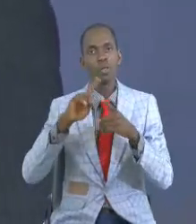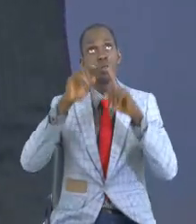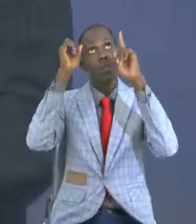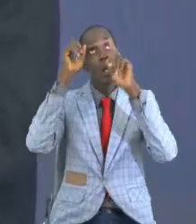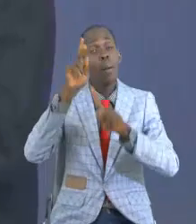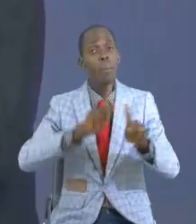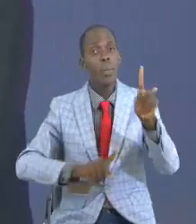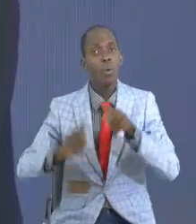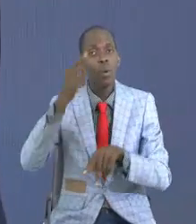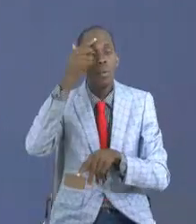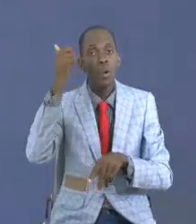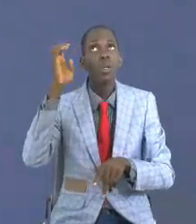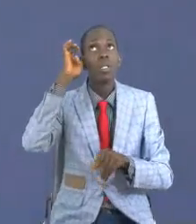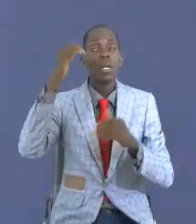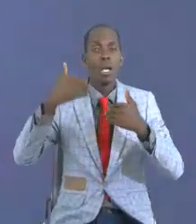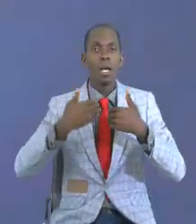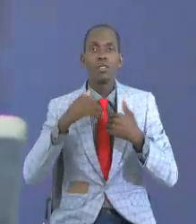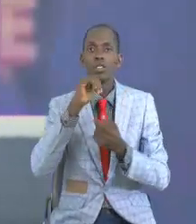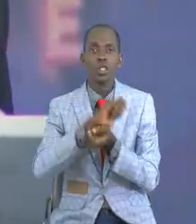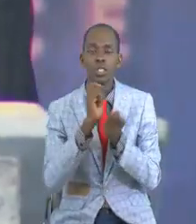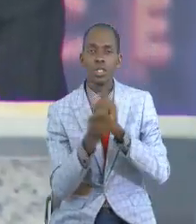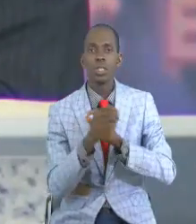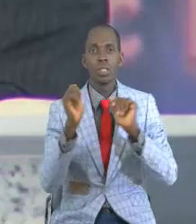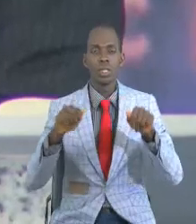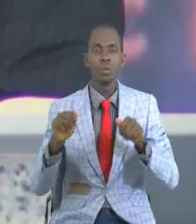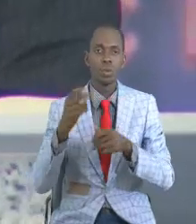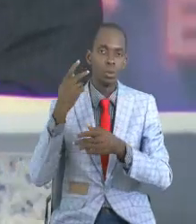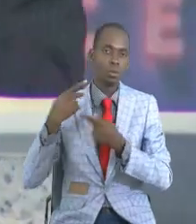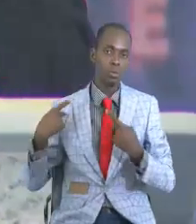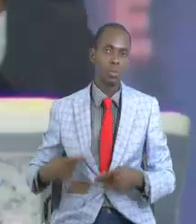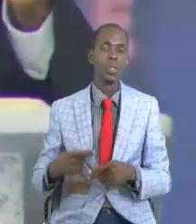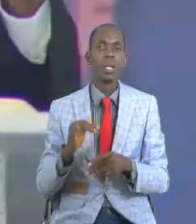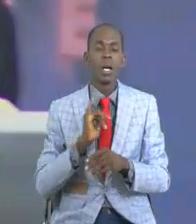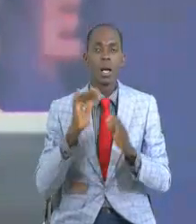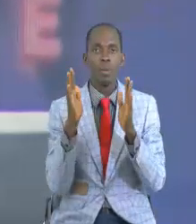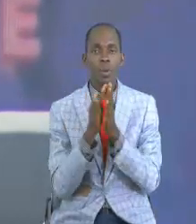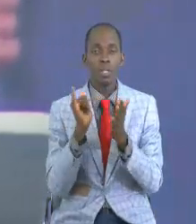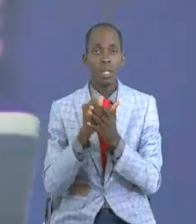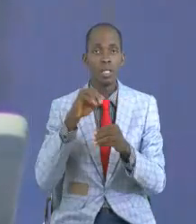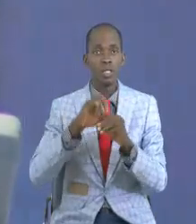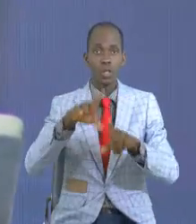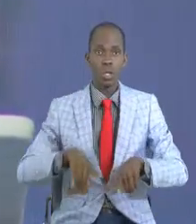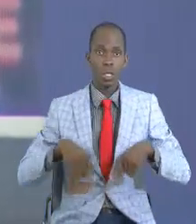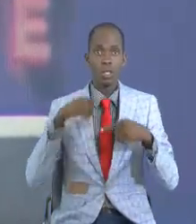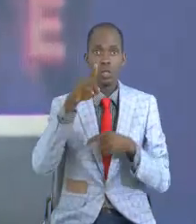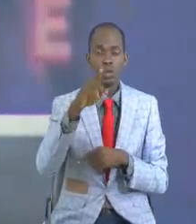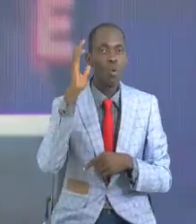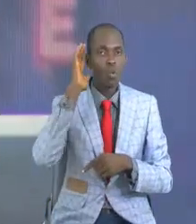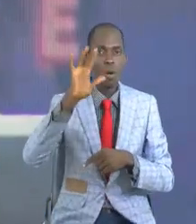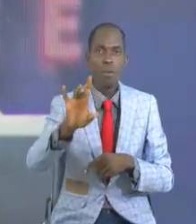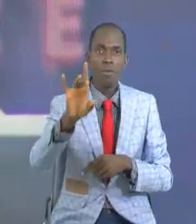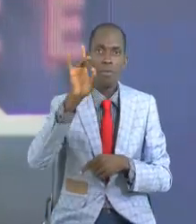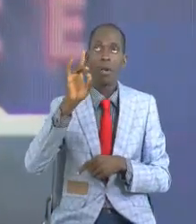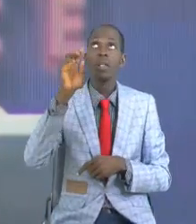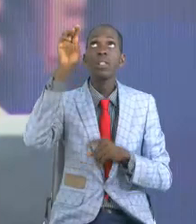an unchangeable priesthood. And I pray that in your life you'll find him, and he'll give you all the